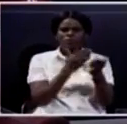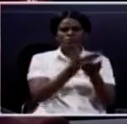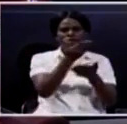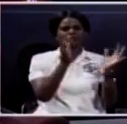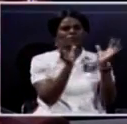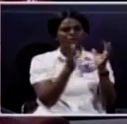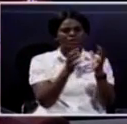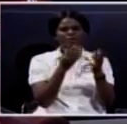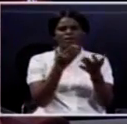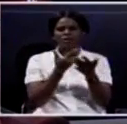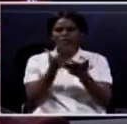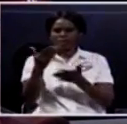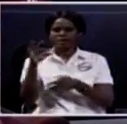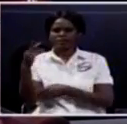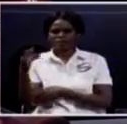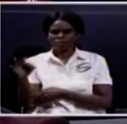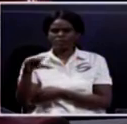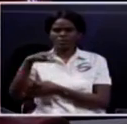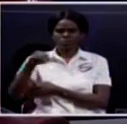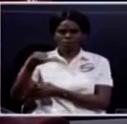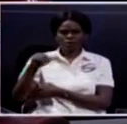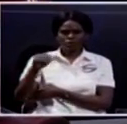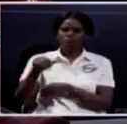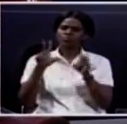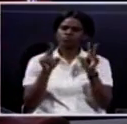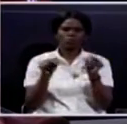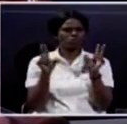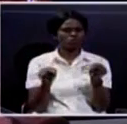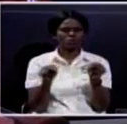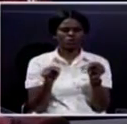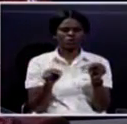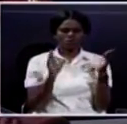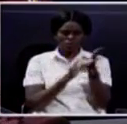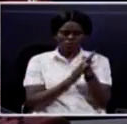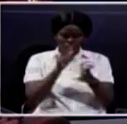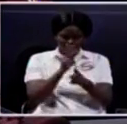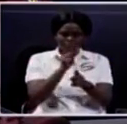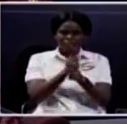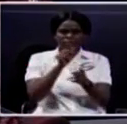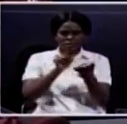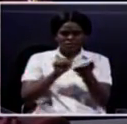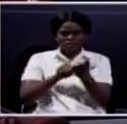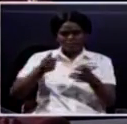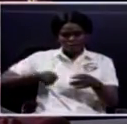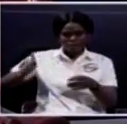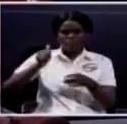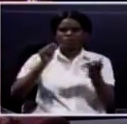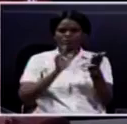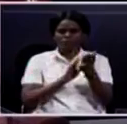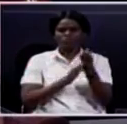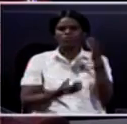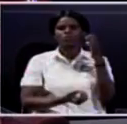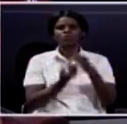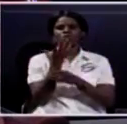be buying vegetables, rather, tomato. No. Schools should keep chickens. Schools should